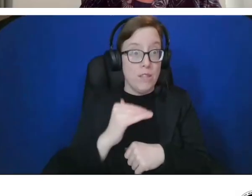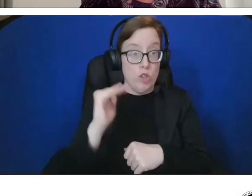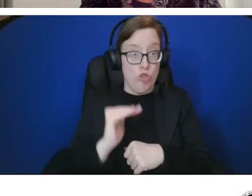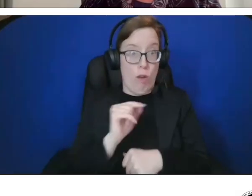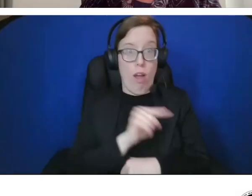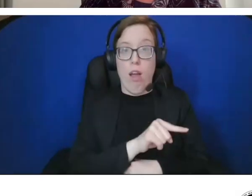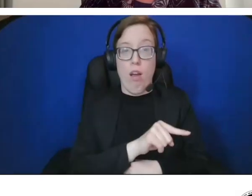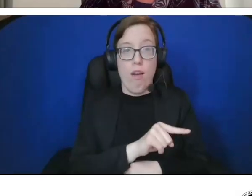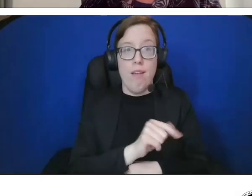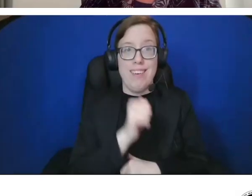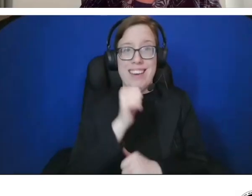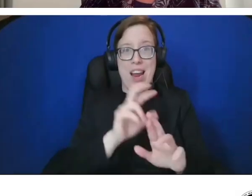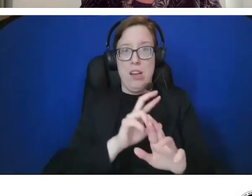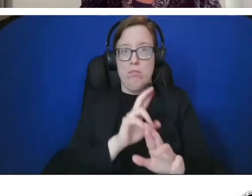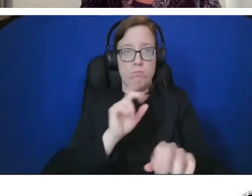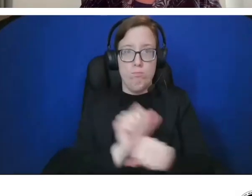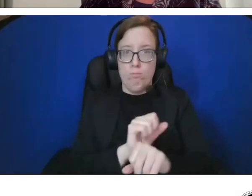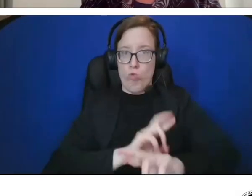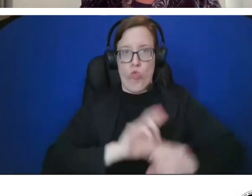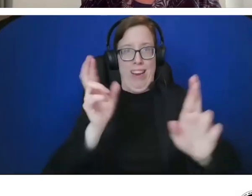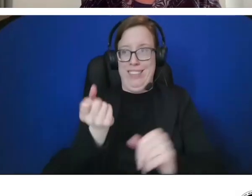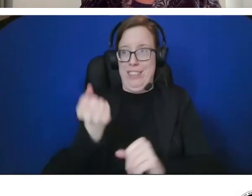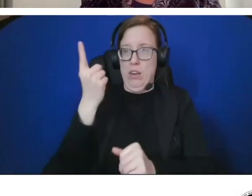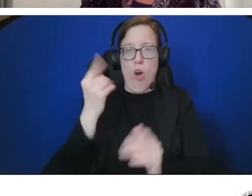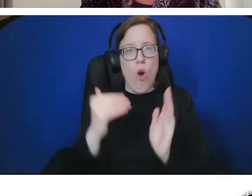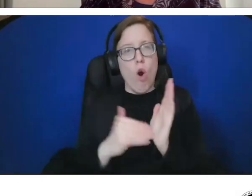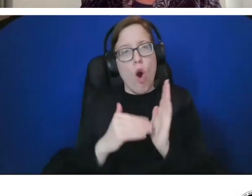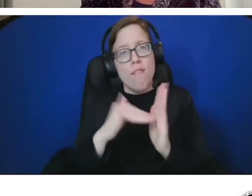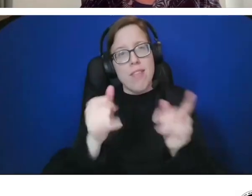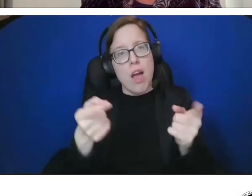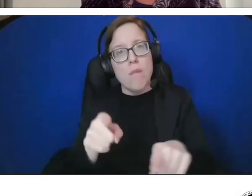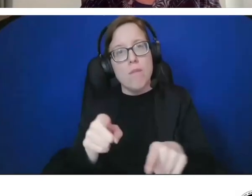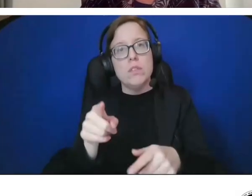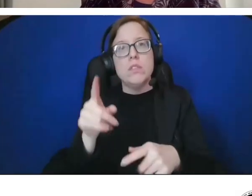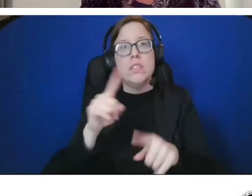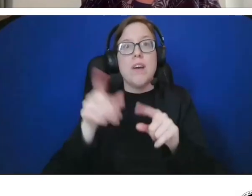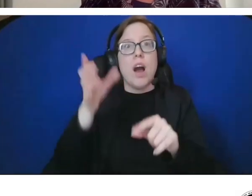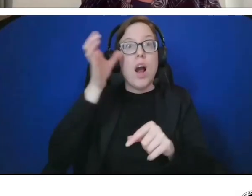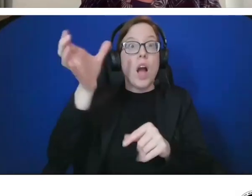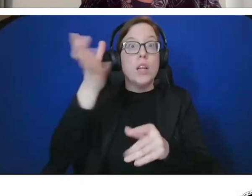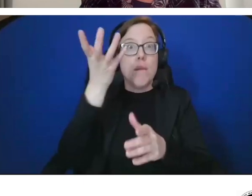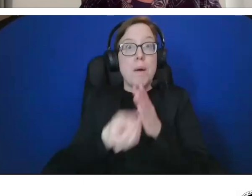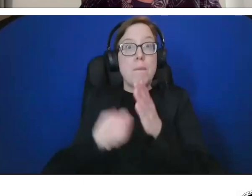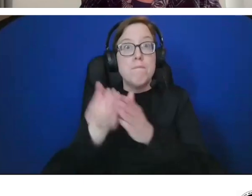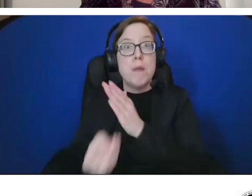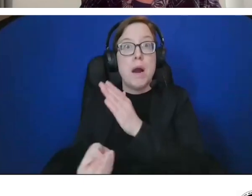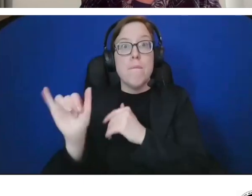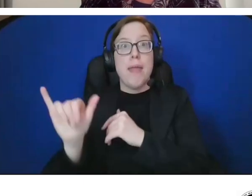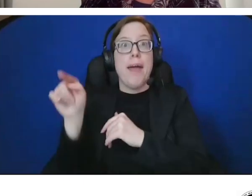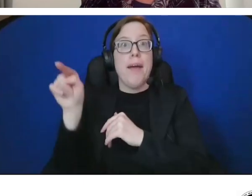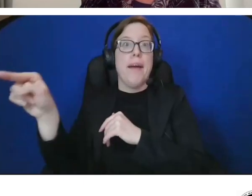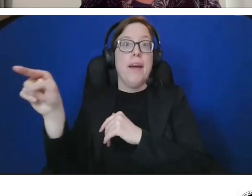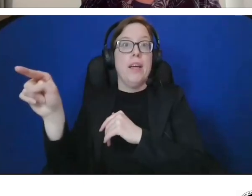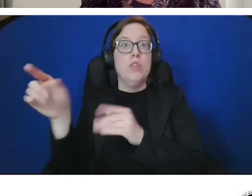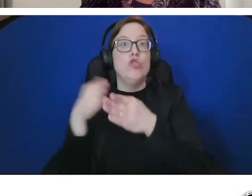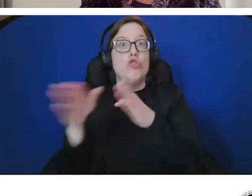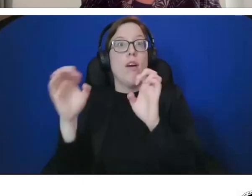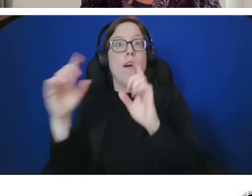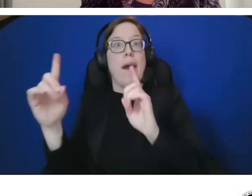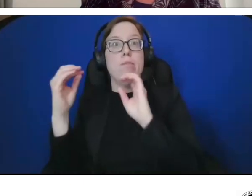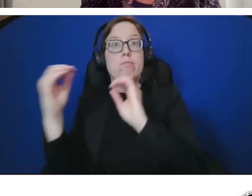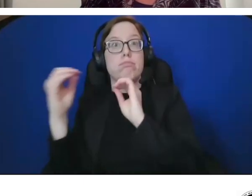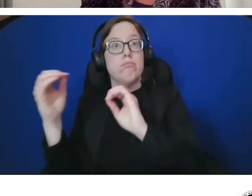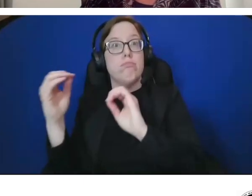If the child is not readily understanding, which most often happens, some concepts that are being shared in the